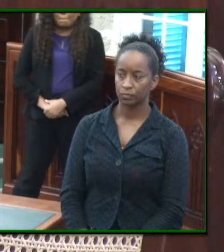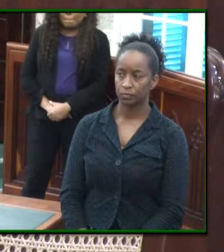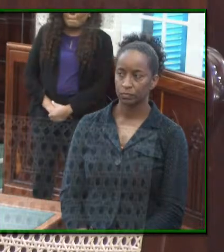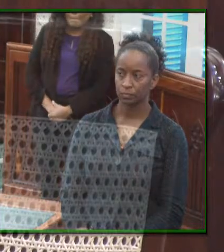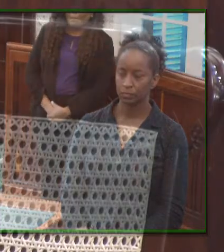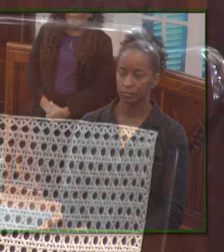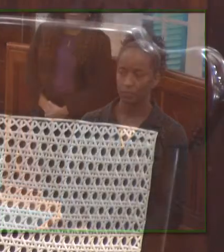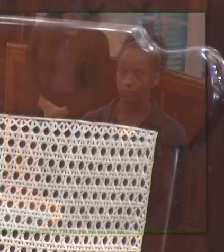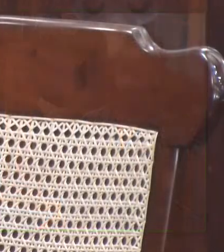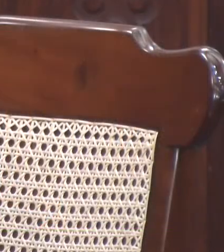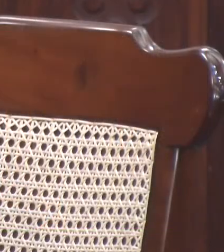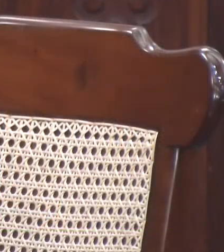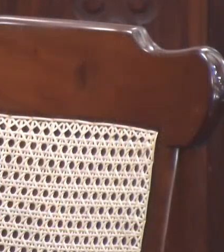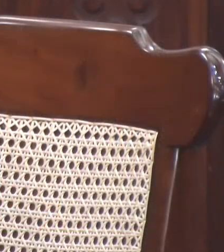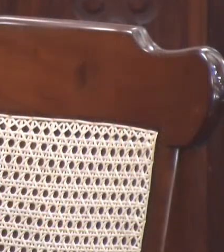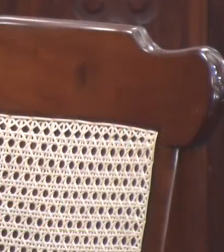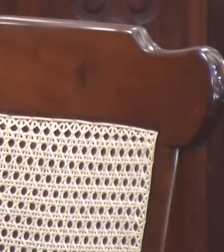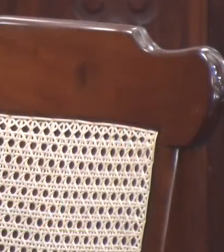reference was made to